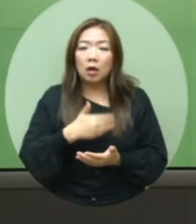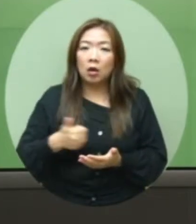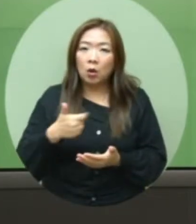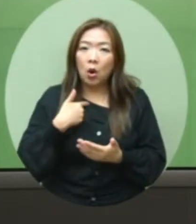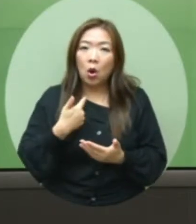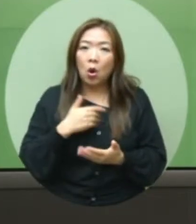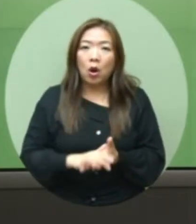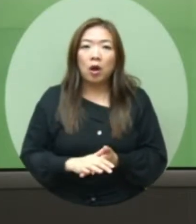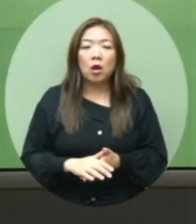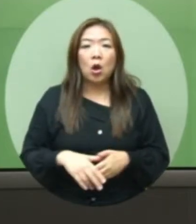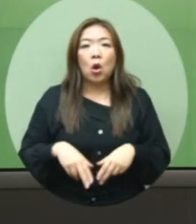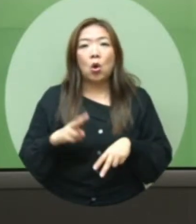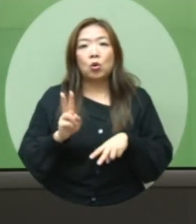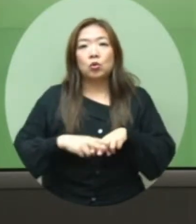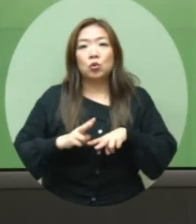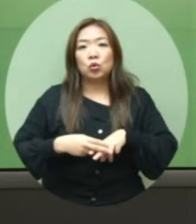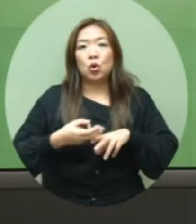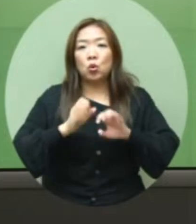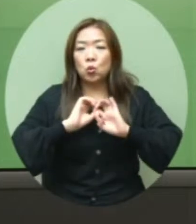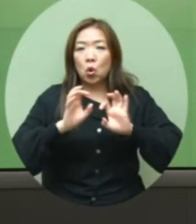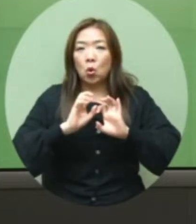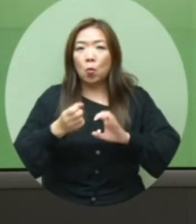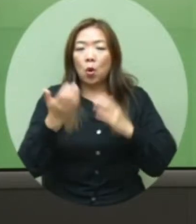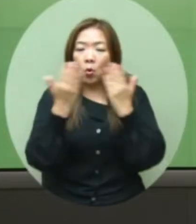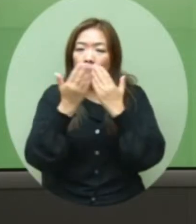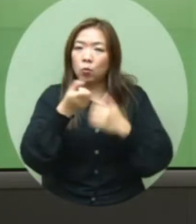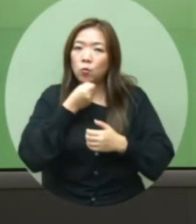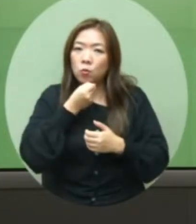I'm from the CMG.